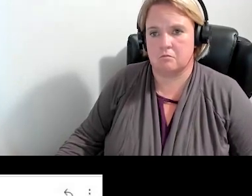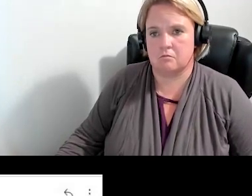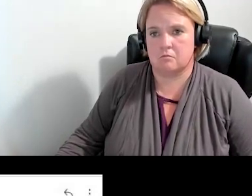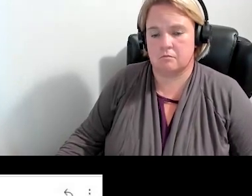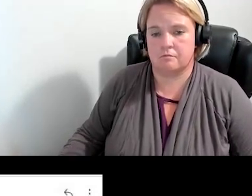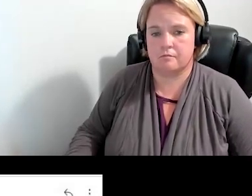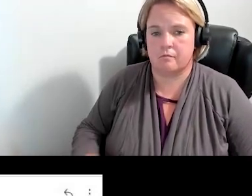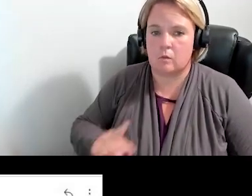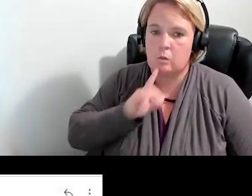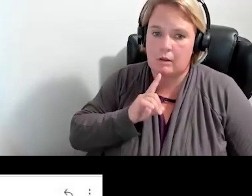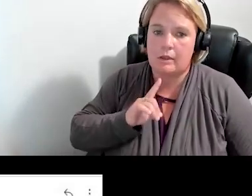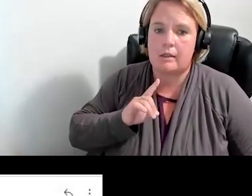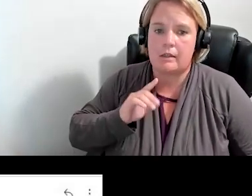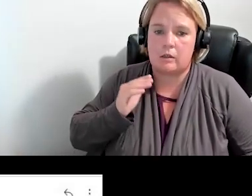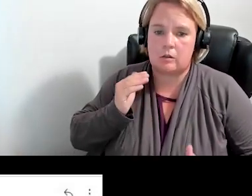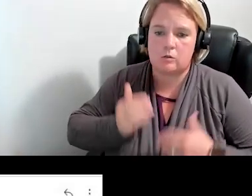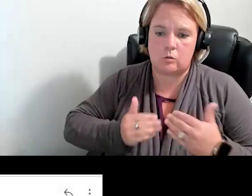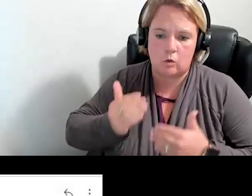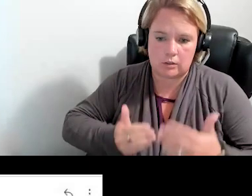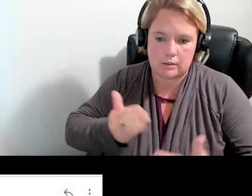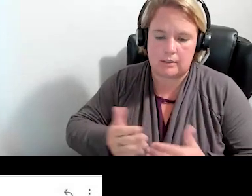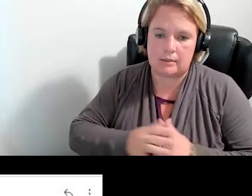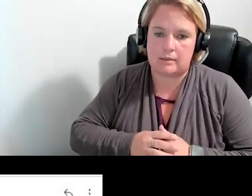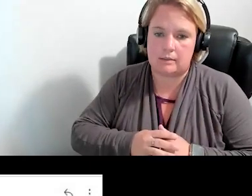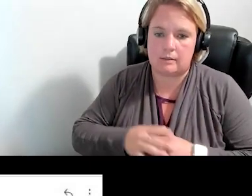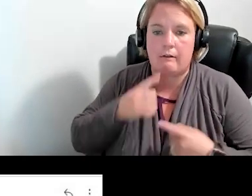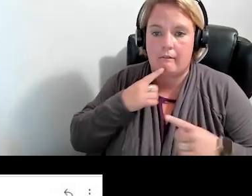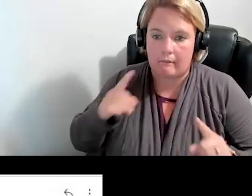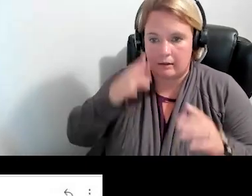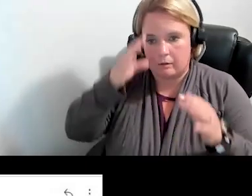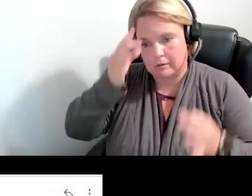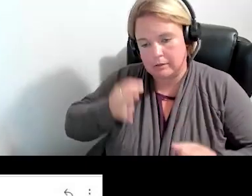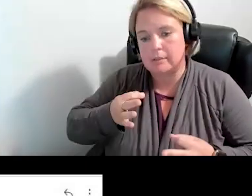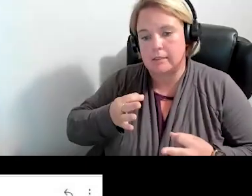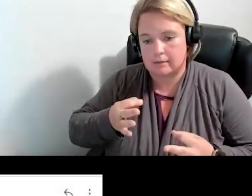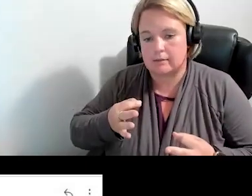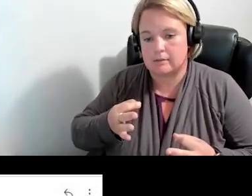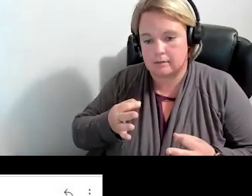And finally we got to, well, there are